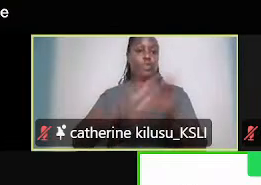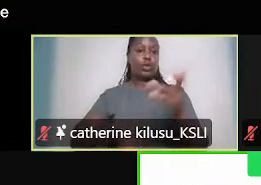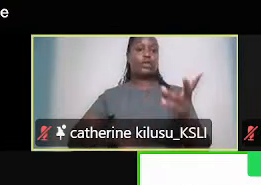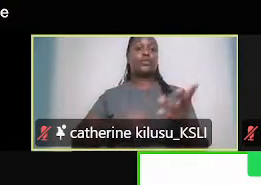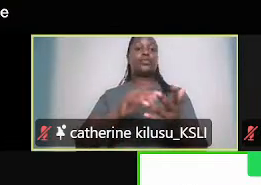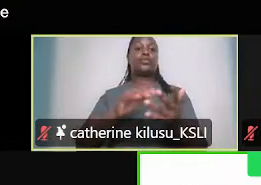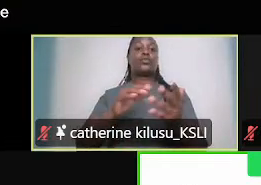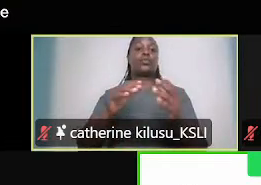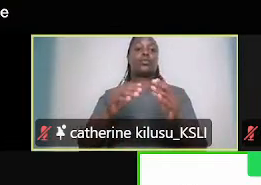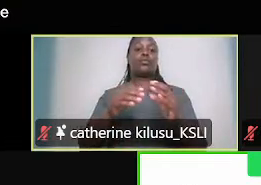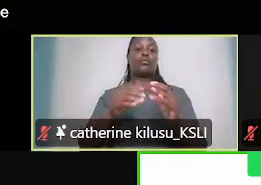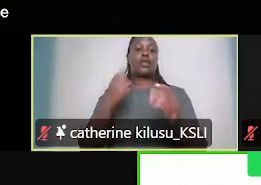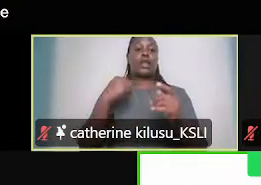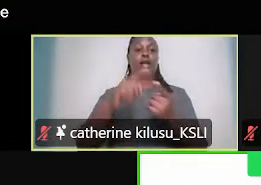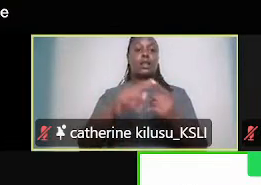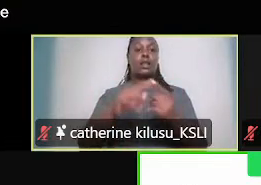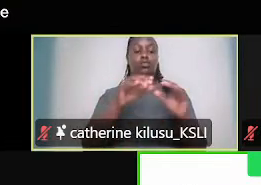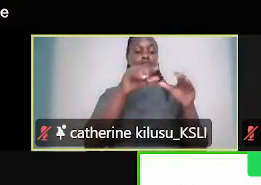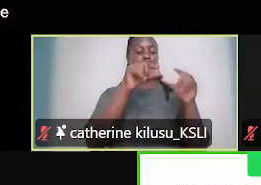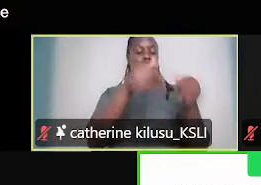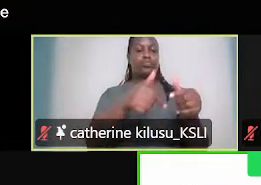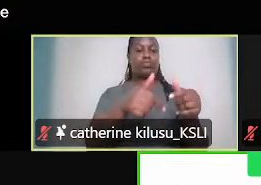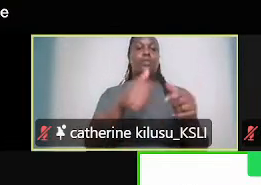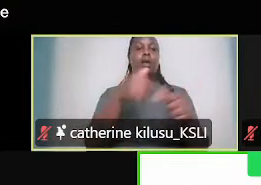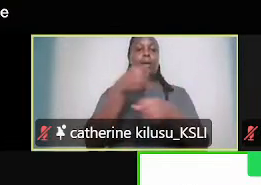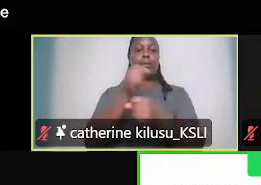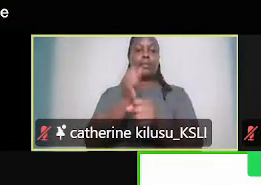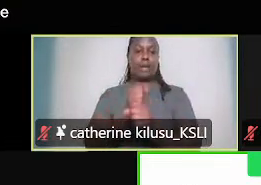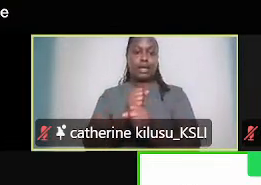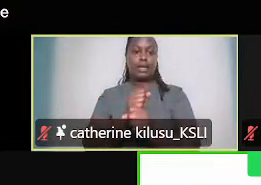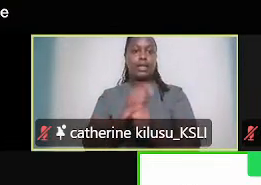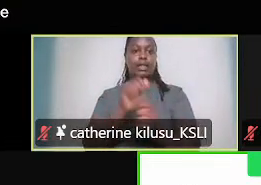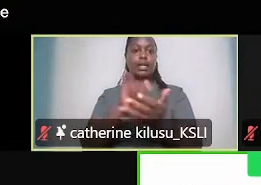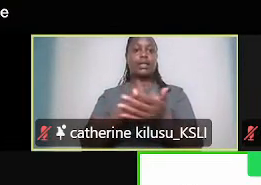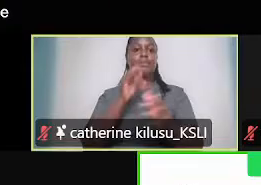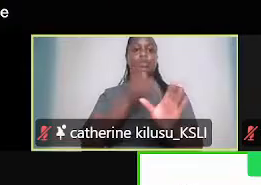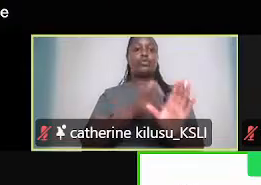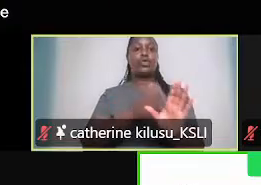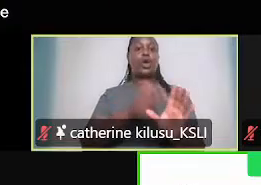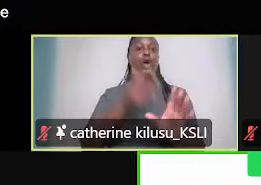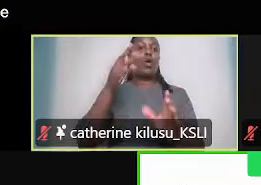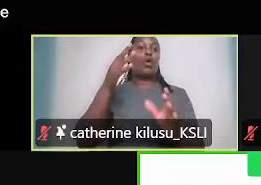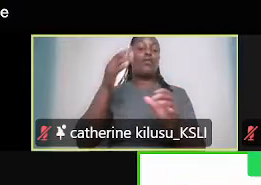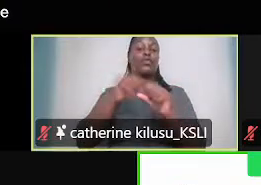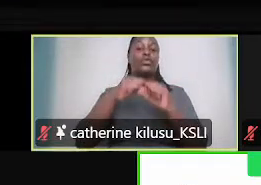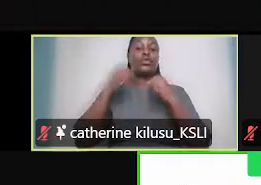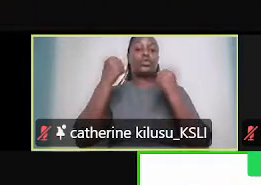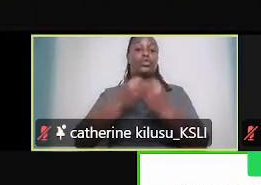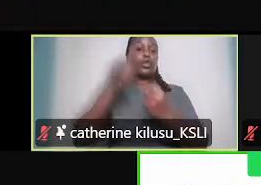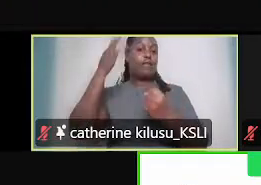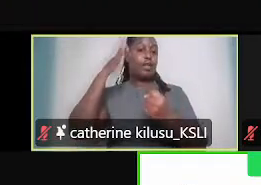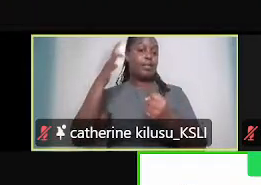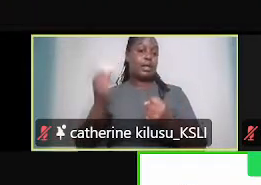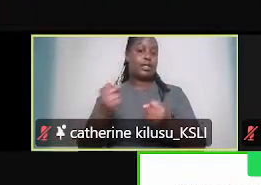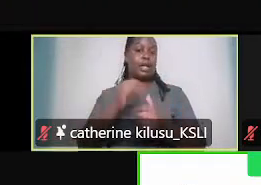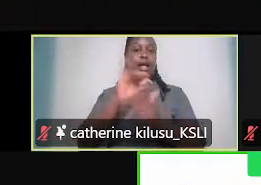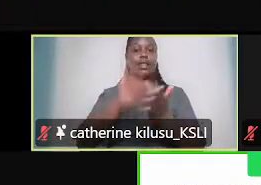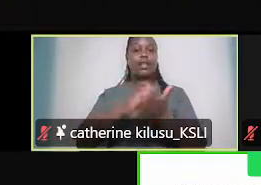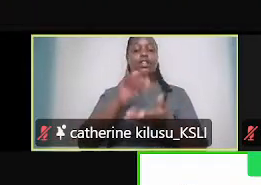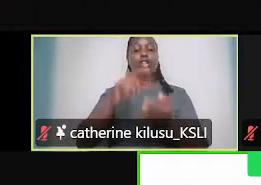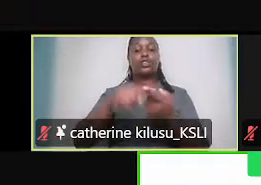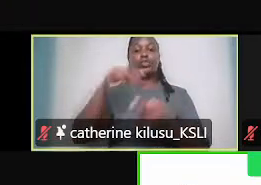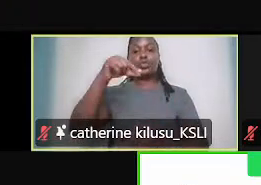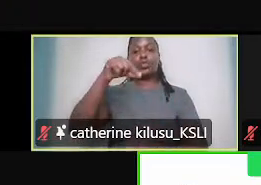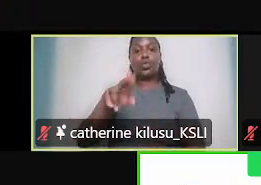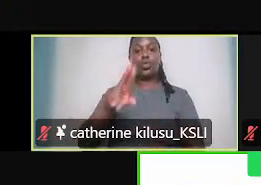utilizing participatory social feminist approach and all the basically quantitative, qualitative collaboration